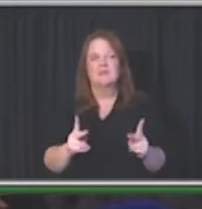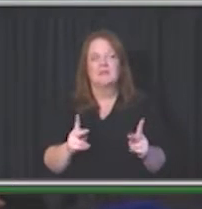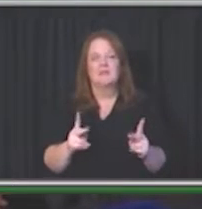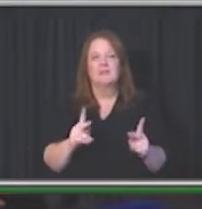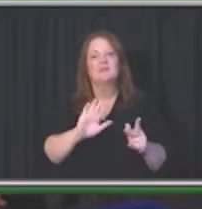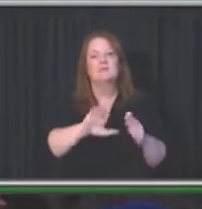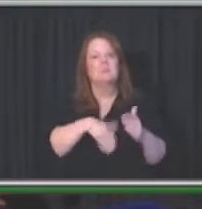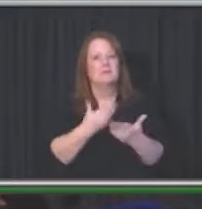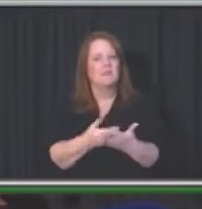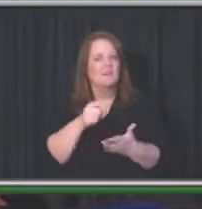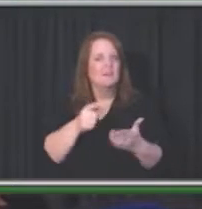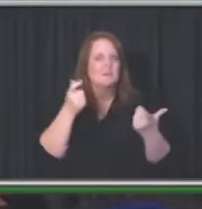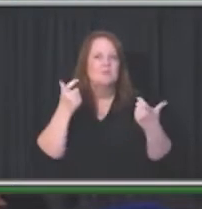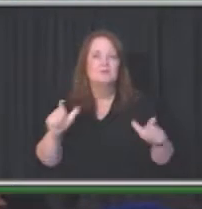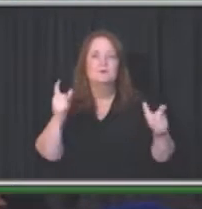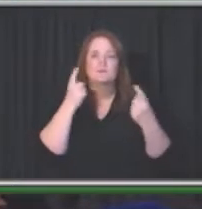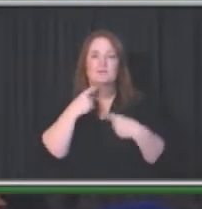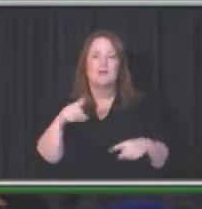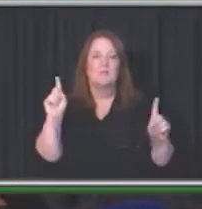this huge accomplishment.